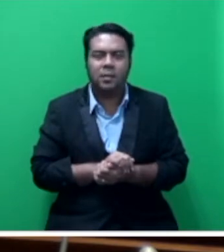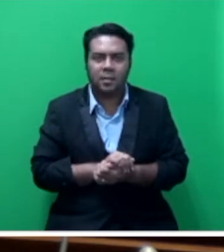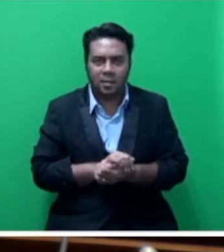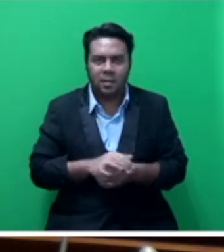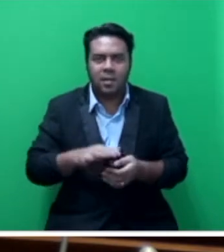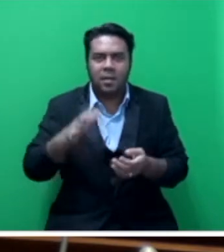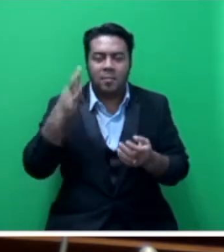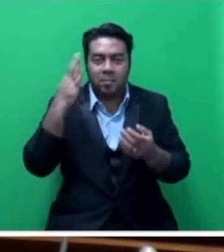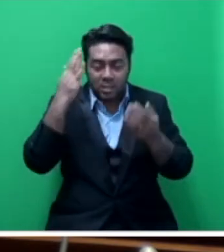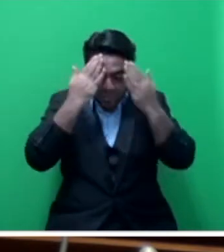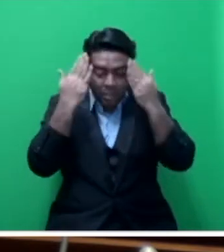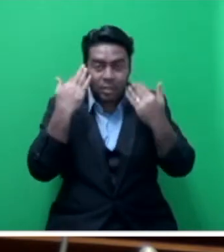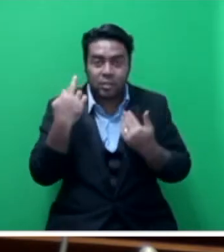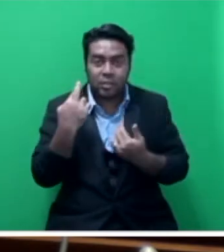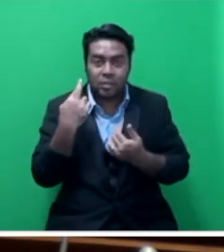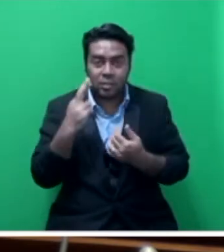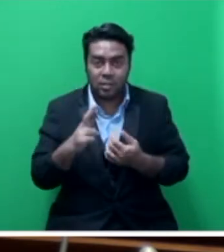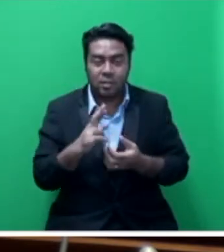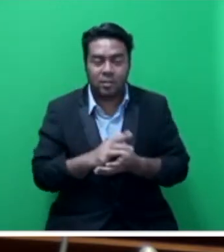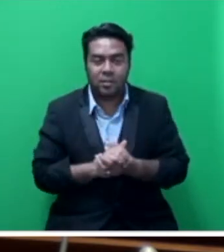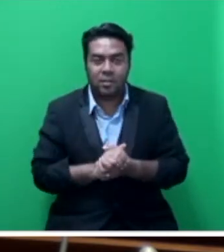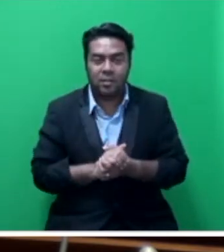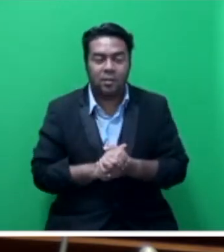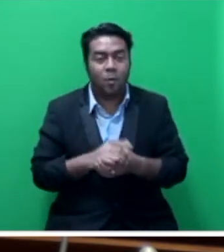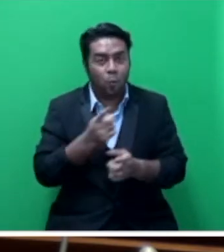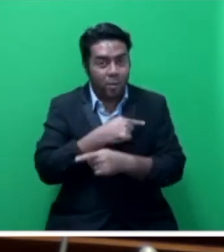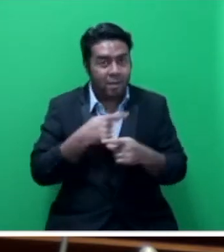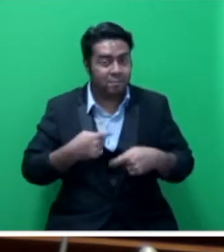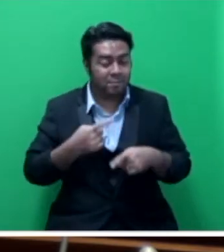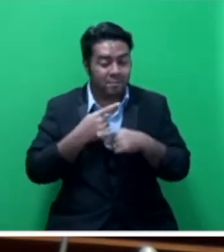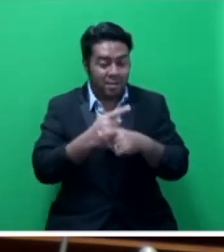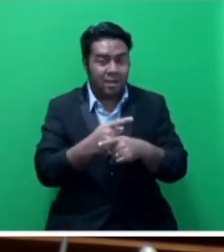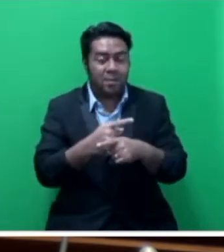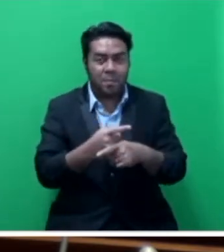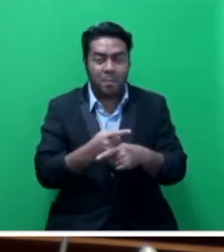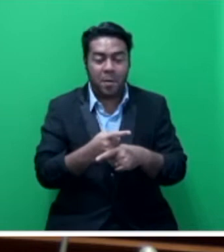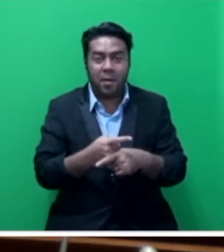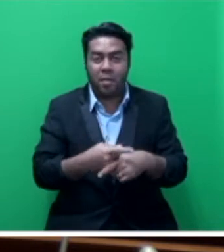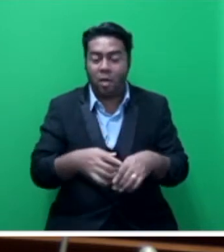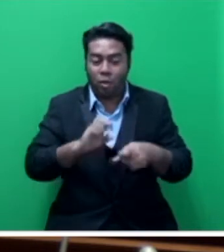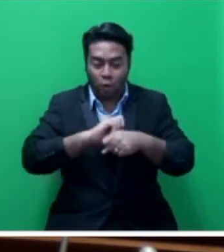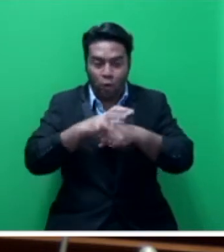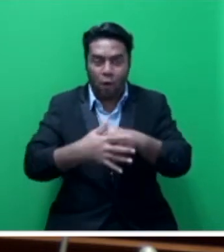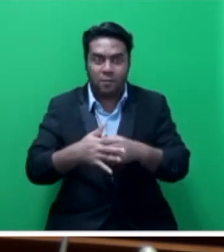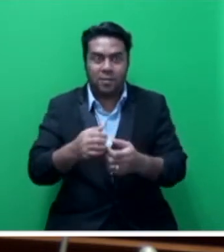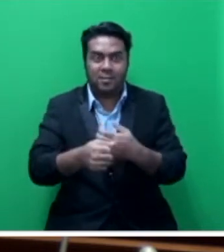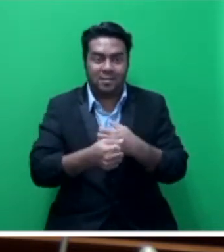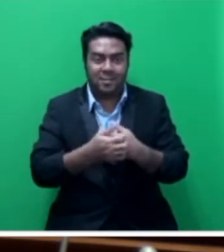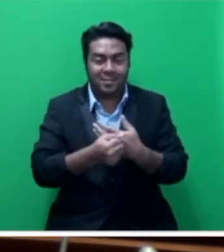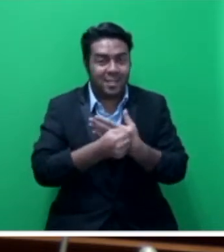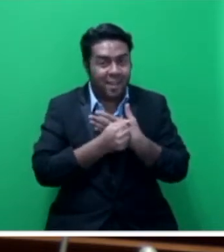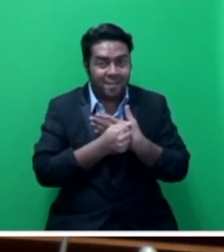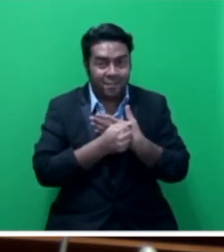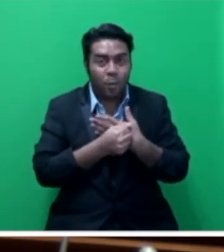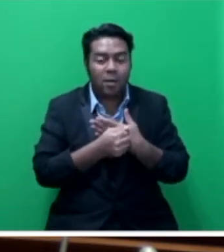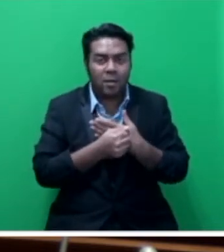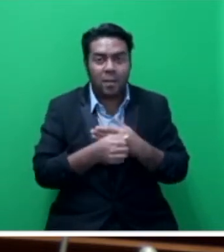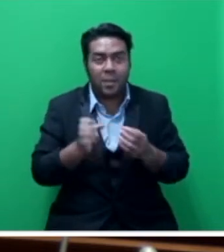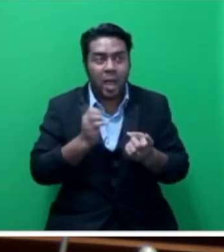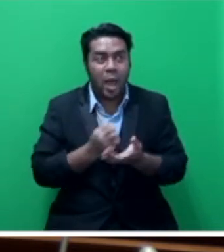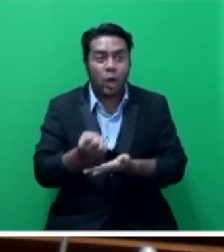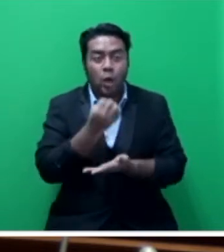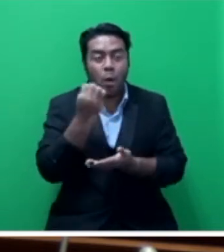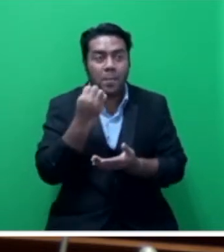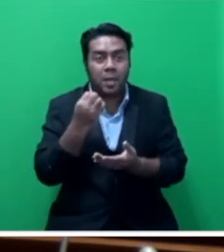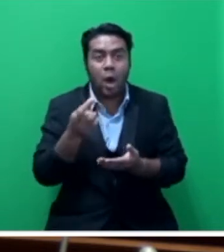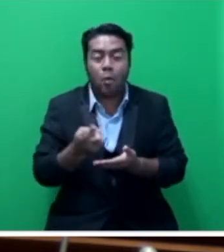sir, we have been guided by the Fijian COVID-safe economic recovery framework.